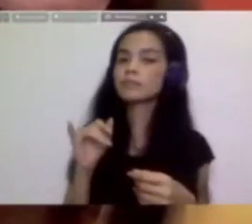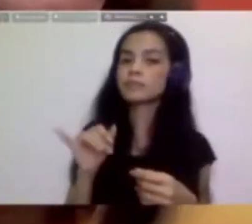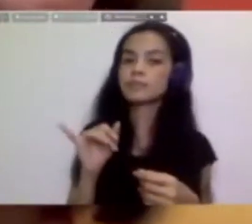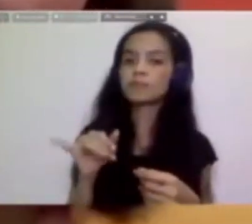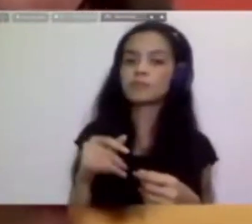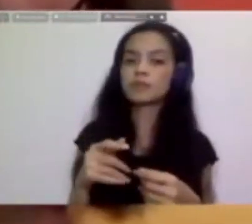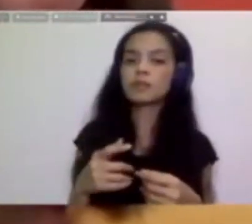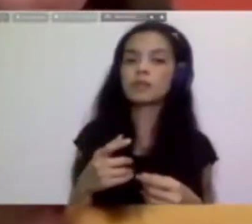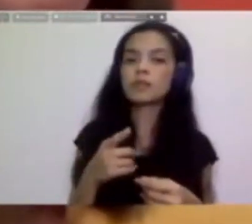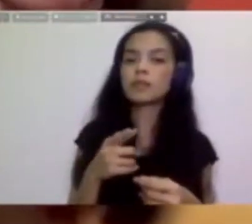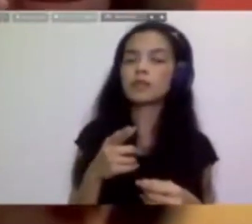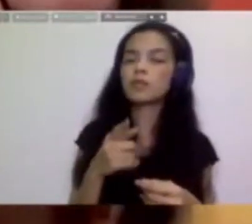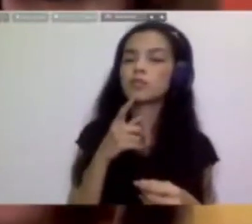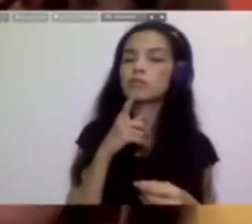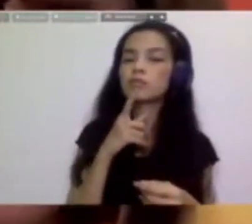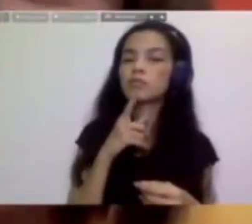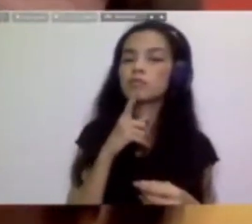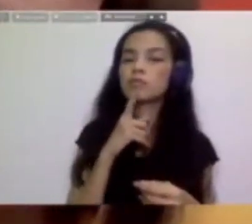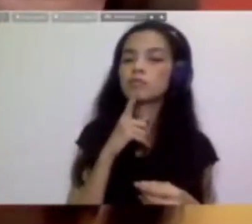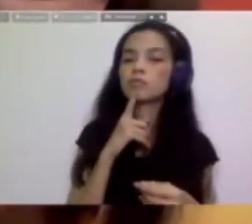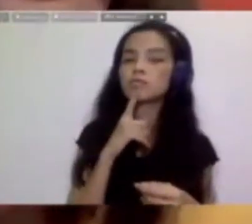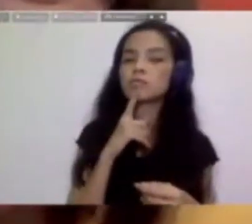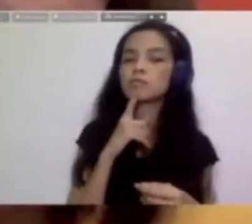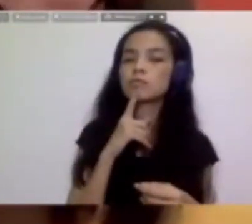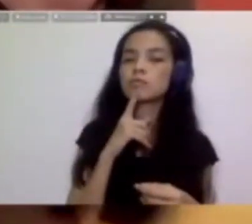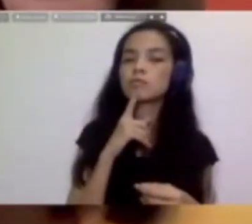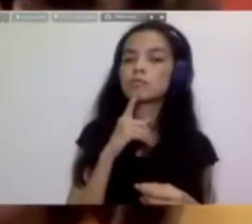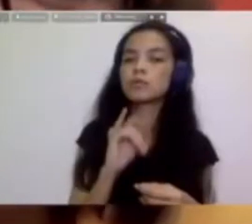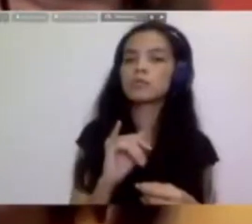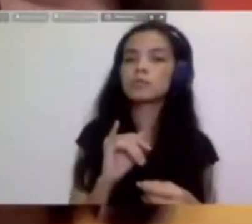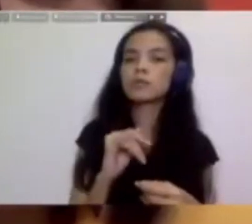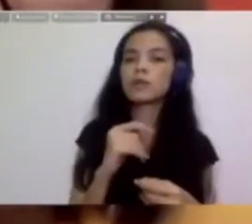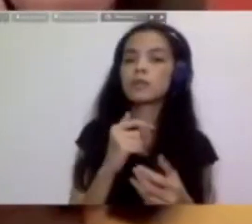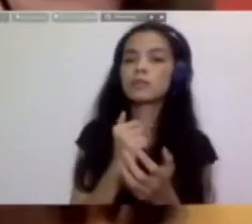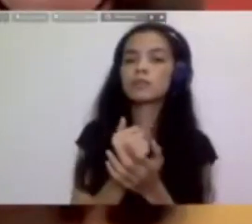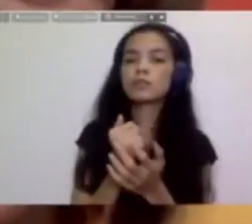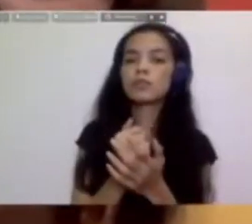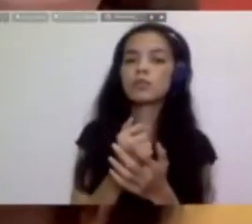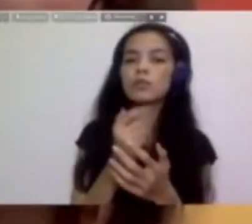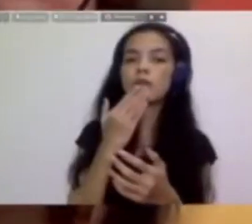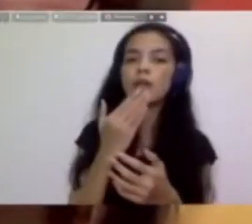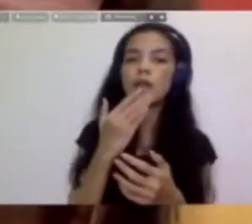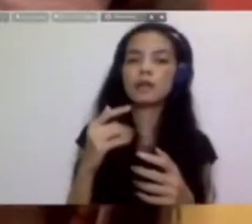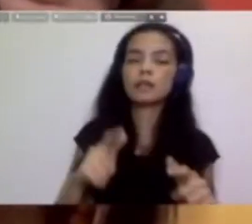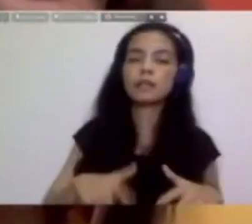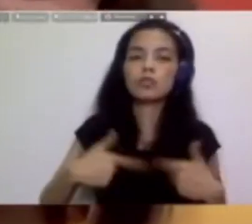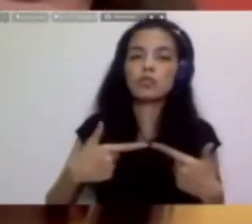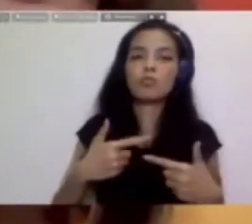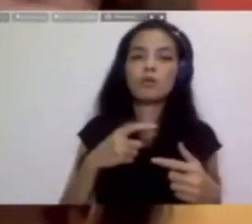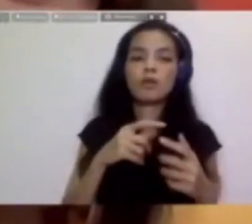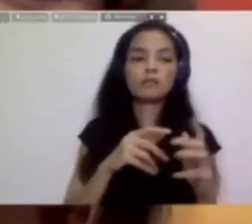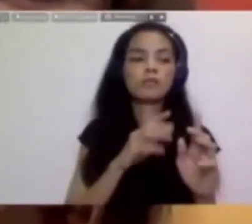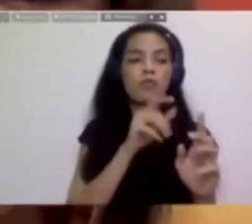like asking things that are very personal, like getting into their lives, and it's not easy. It's sometimes